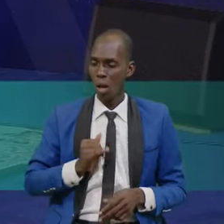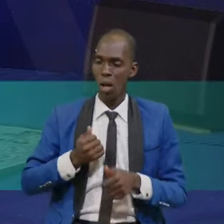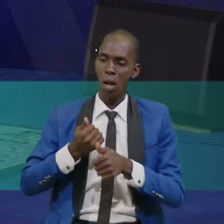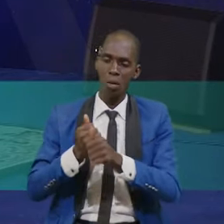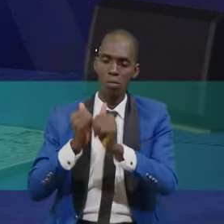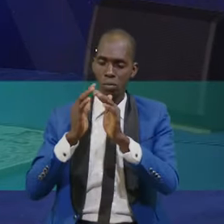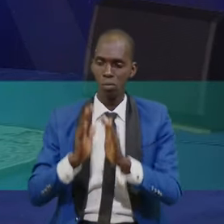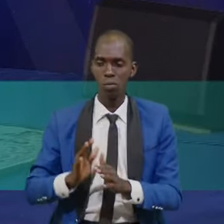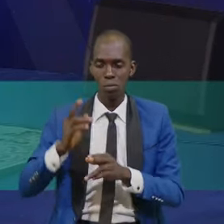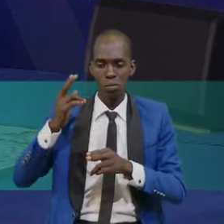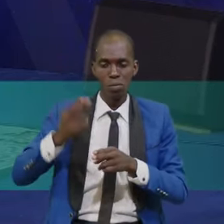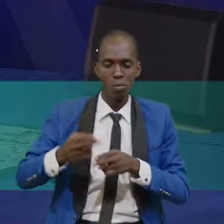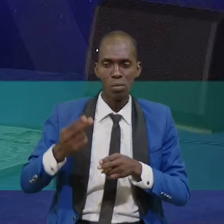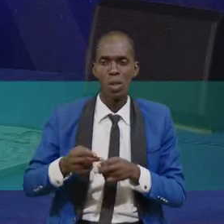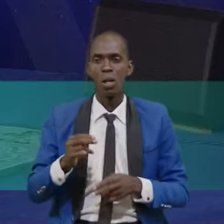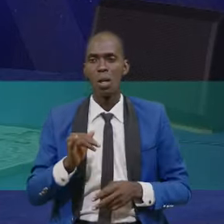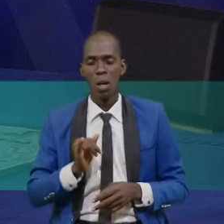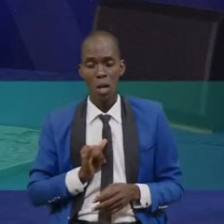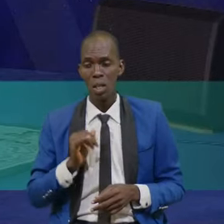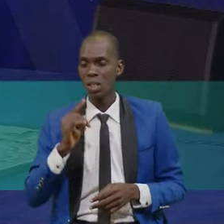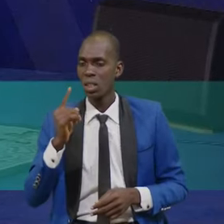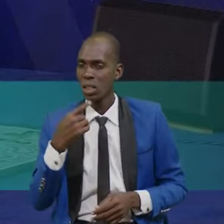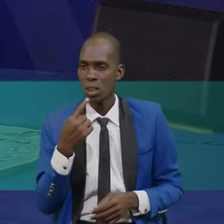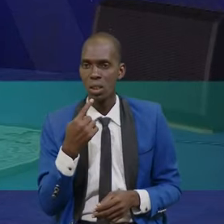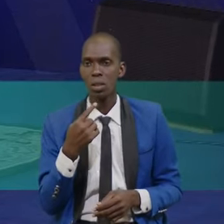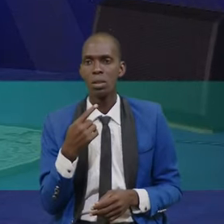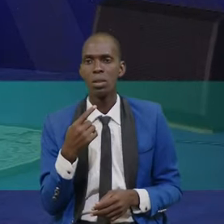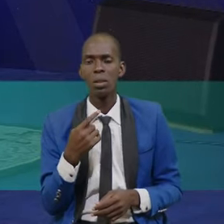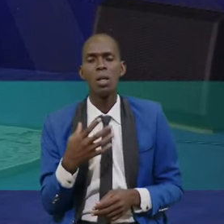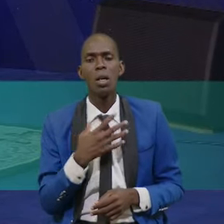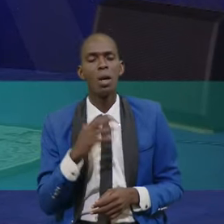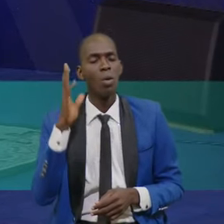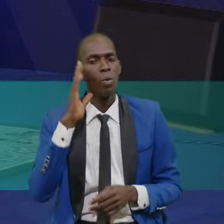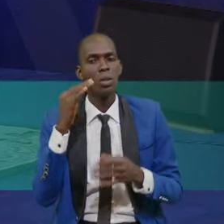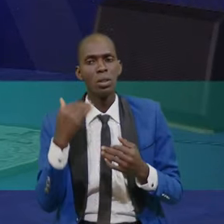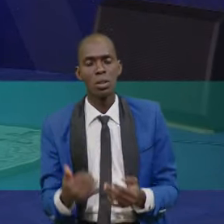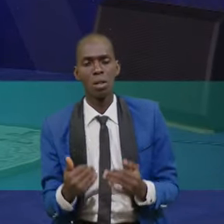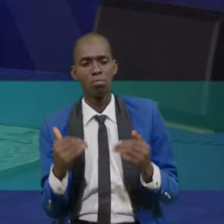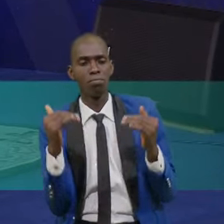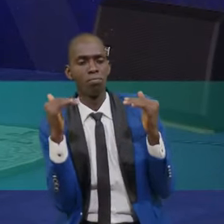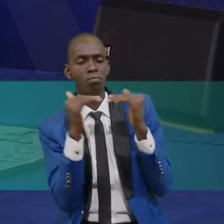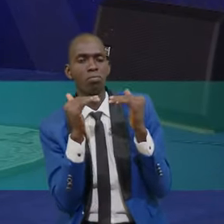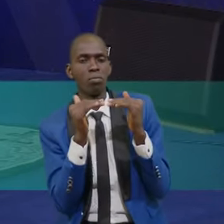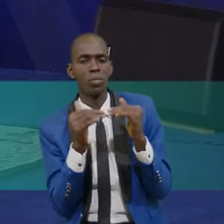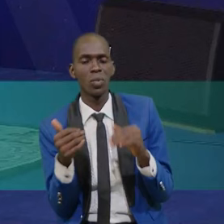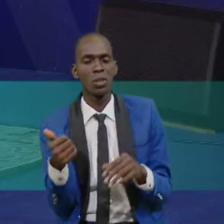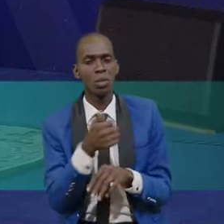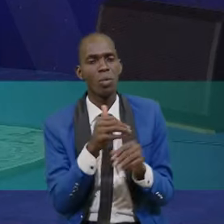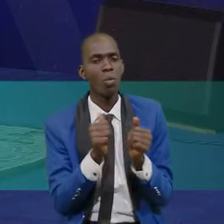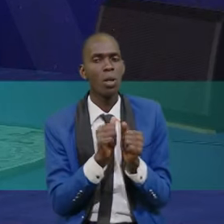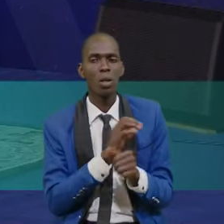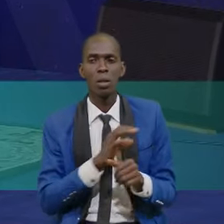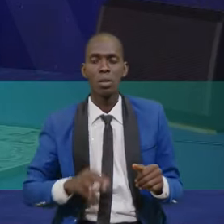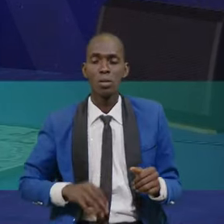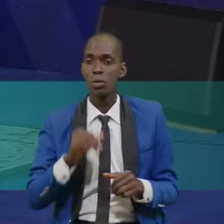so-and-so, I say, they put themselves at par with Christ. Not only